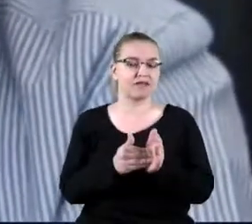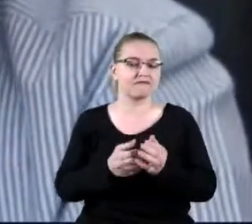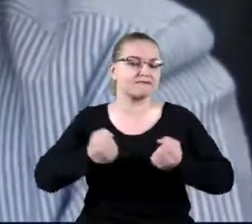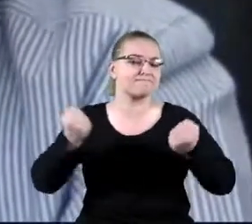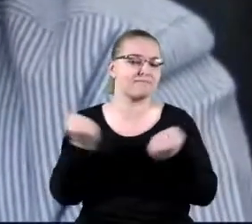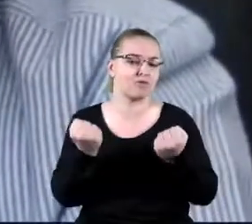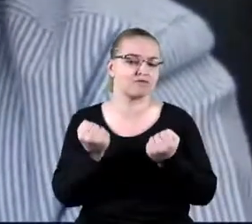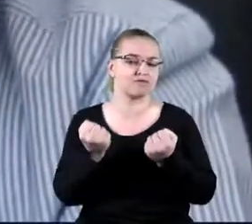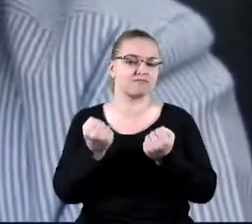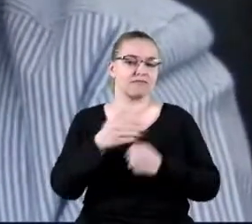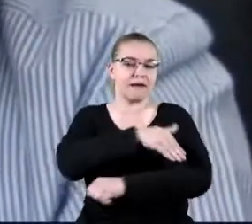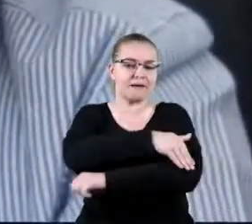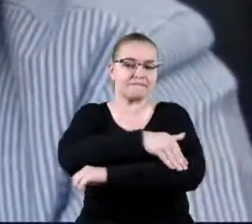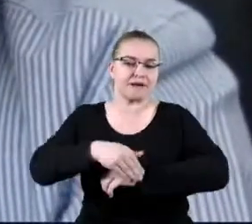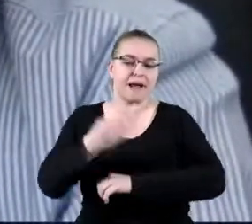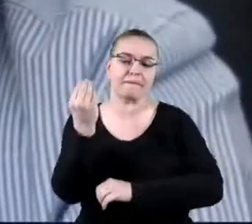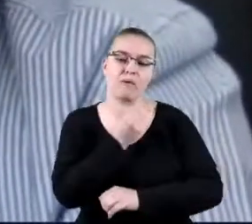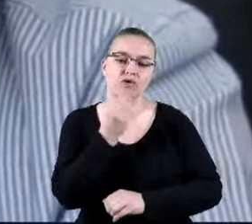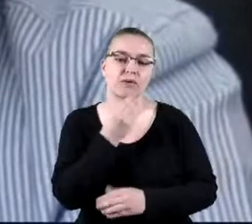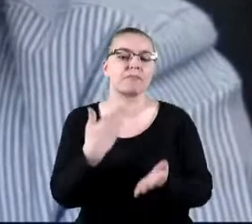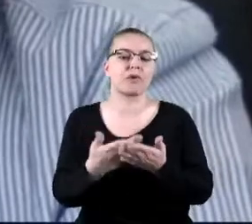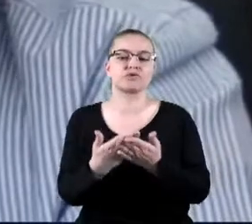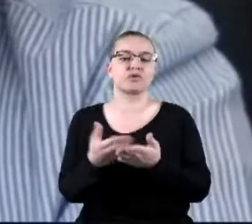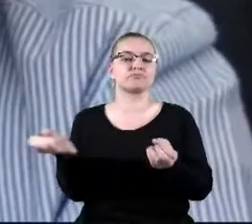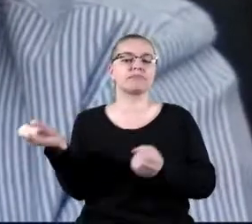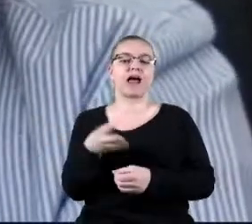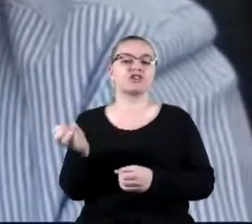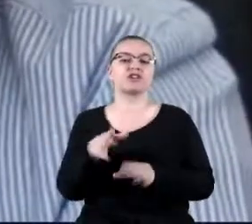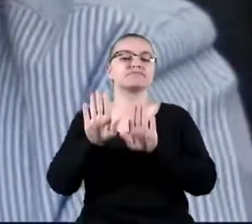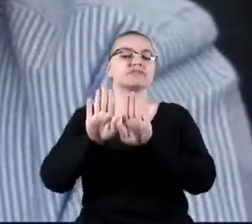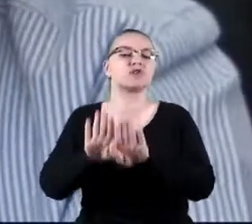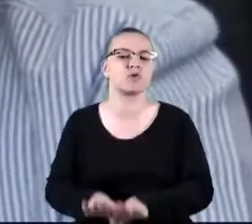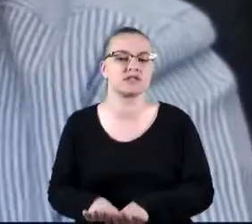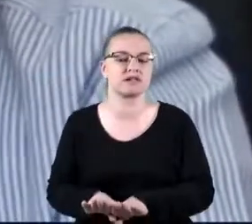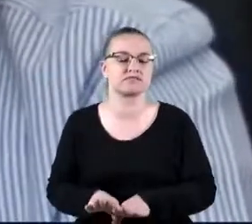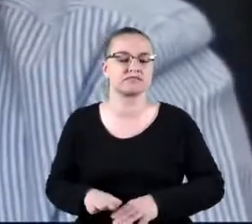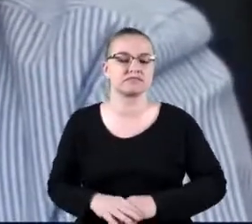this is necessary so that our beaches can survive.